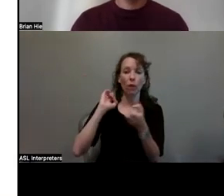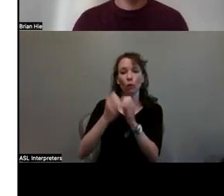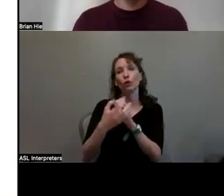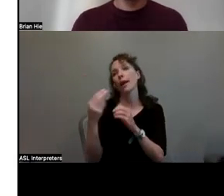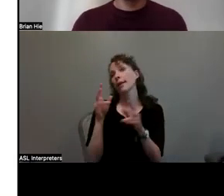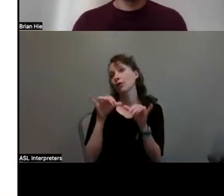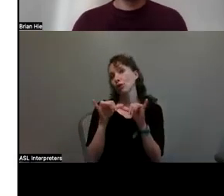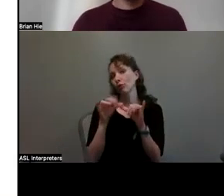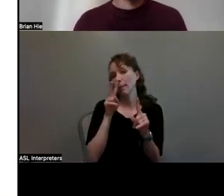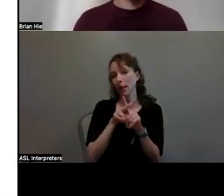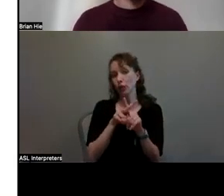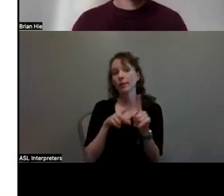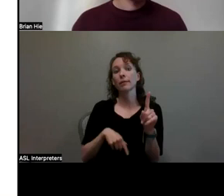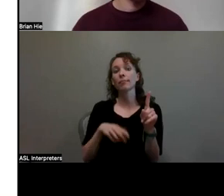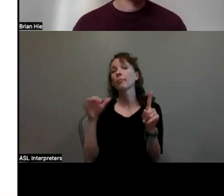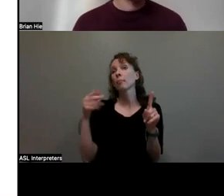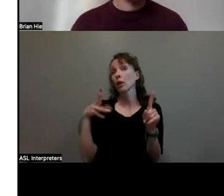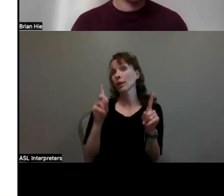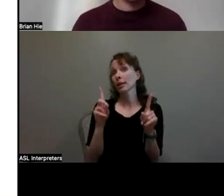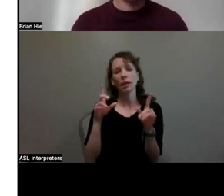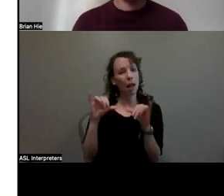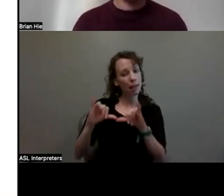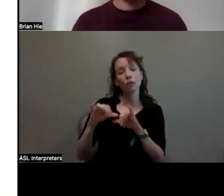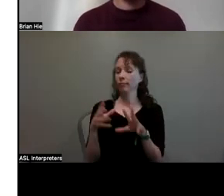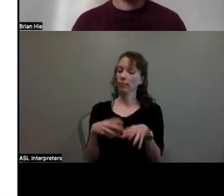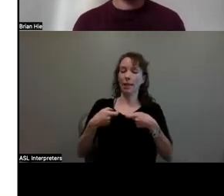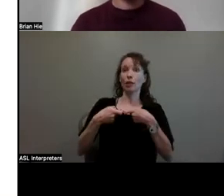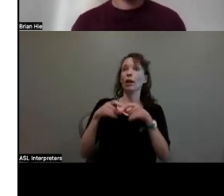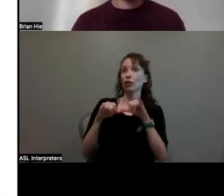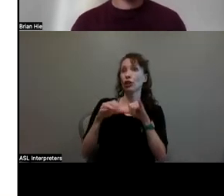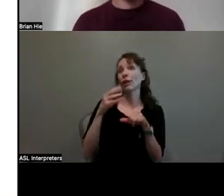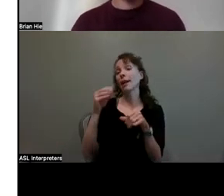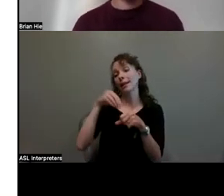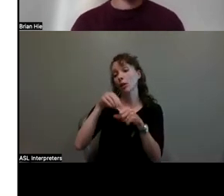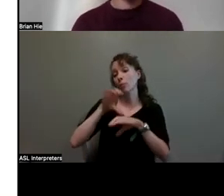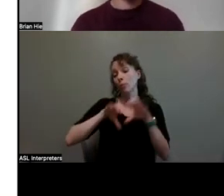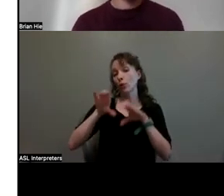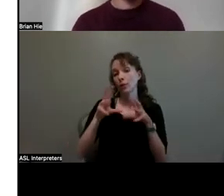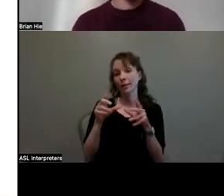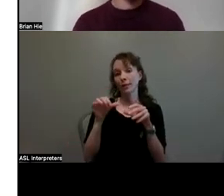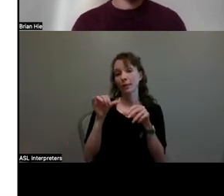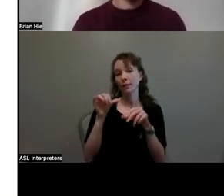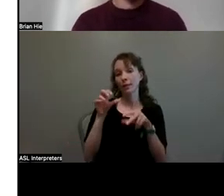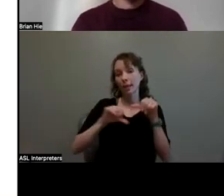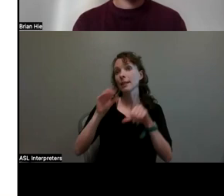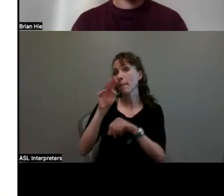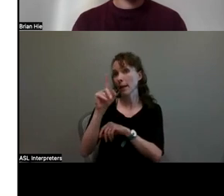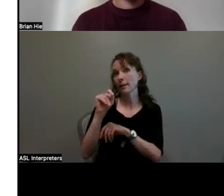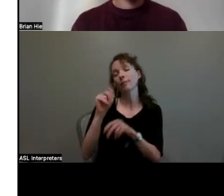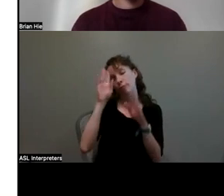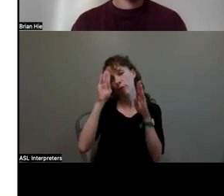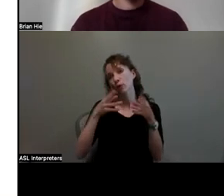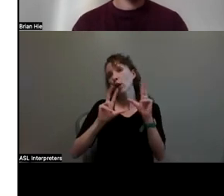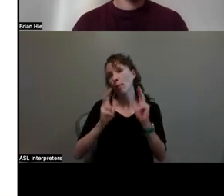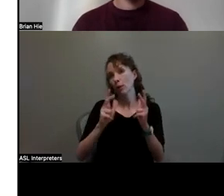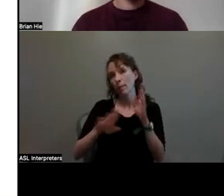applications. He received his Ph.D. in electrical engineering and computer science from MIT, where he focused on computational biology, including methods for